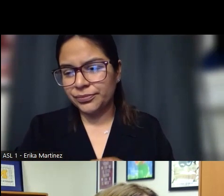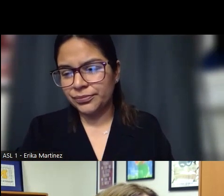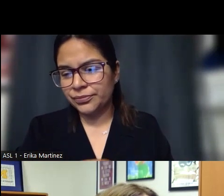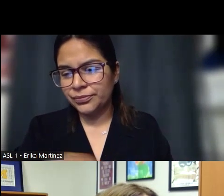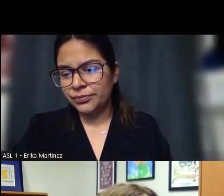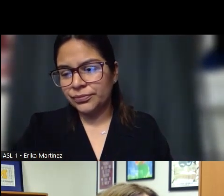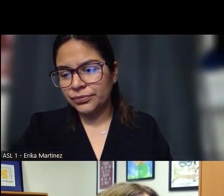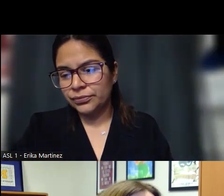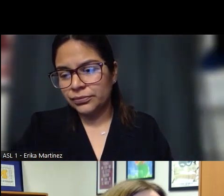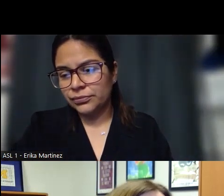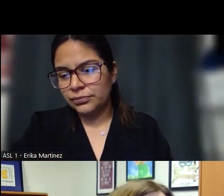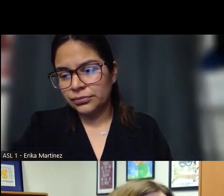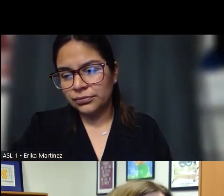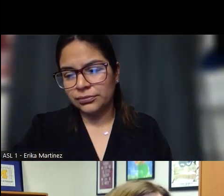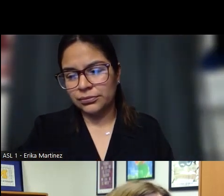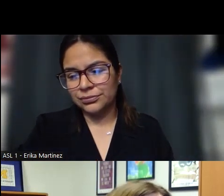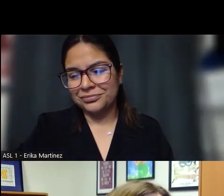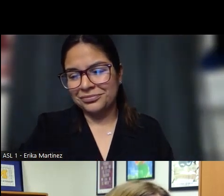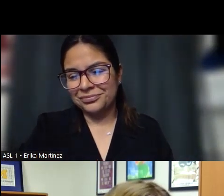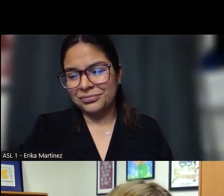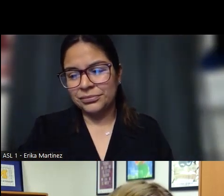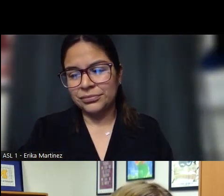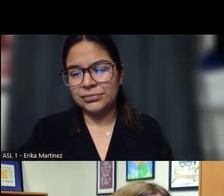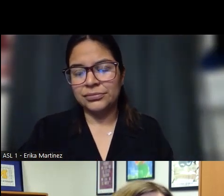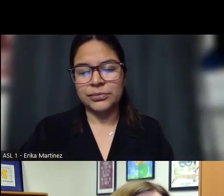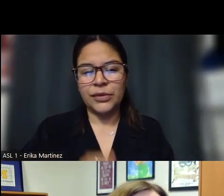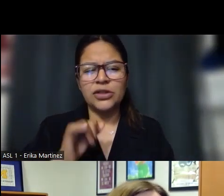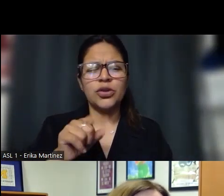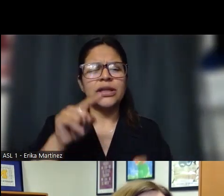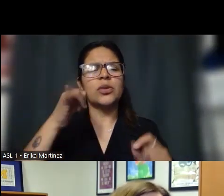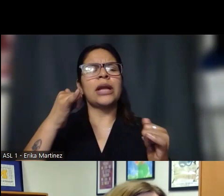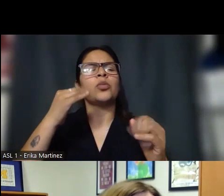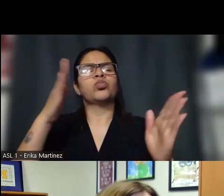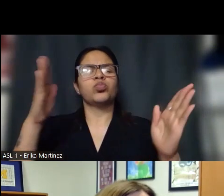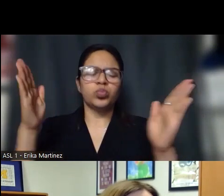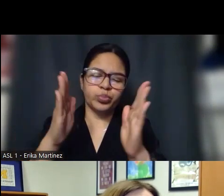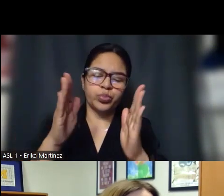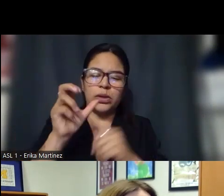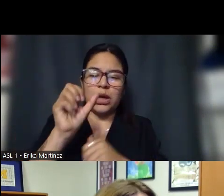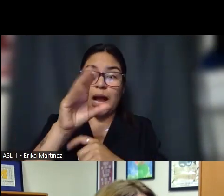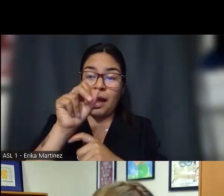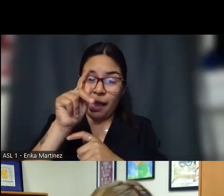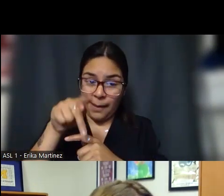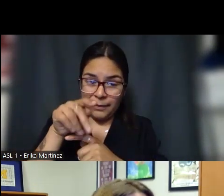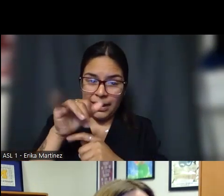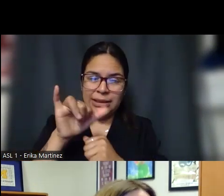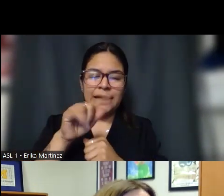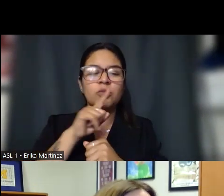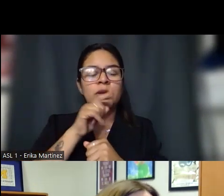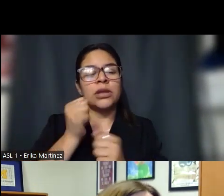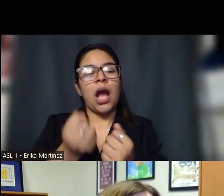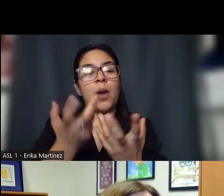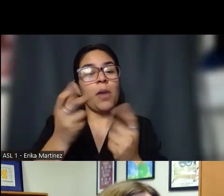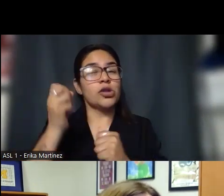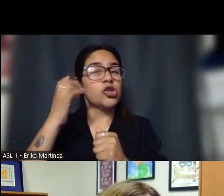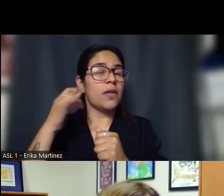So this really shows you the cap. And so there are multiple factors that go into how much California receives